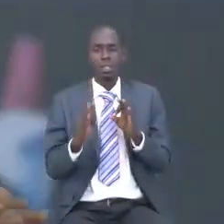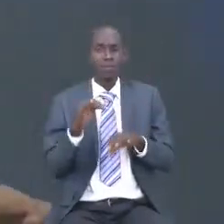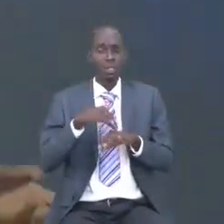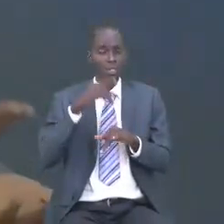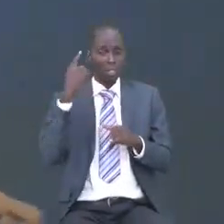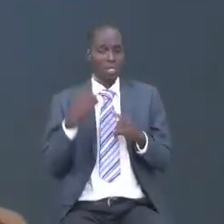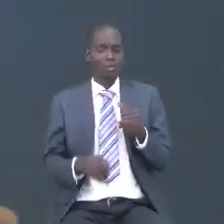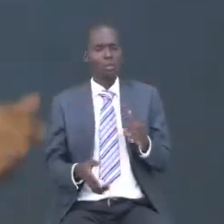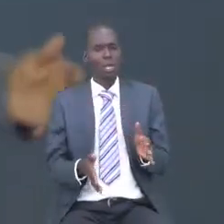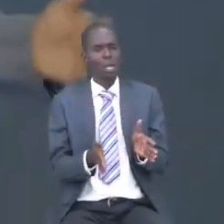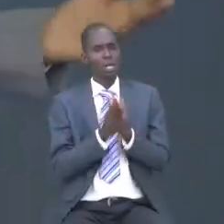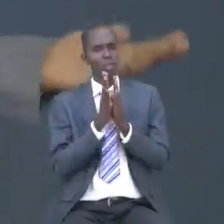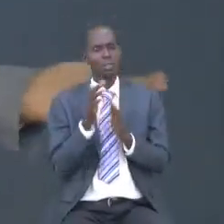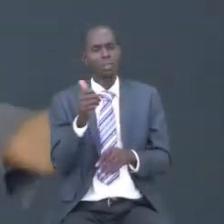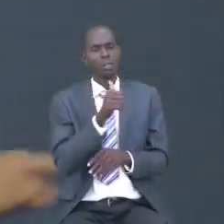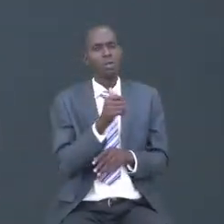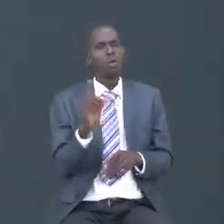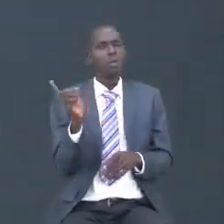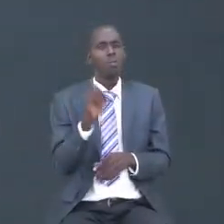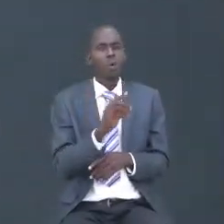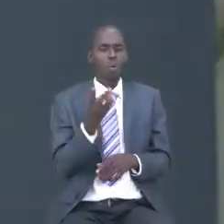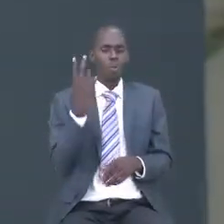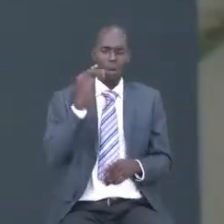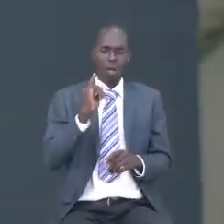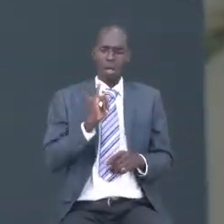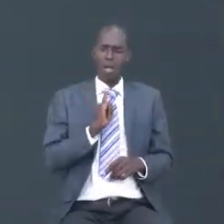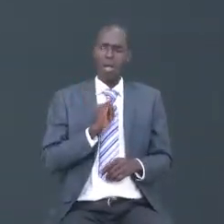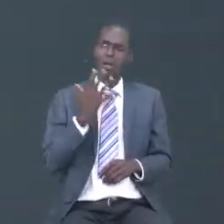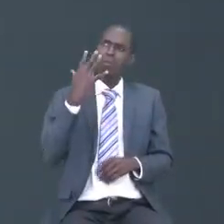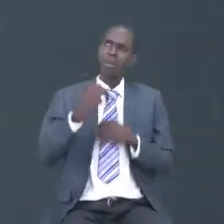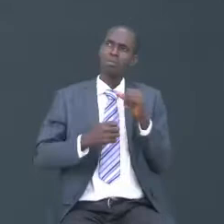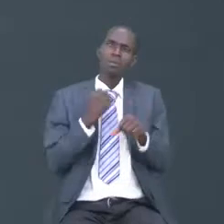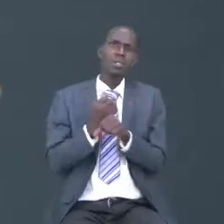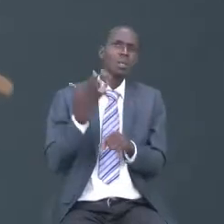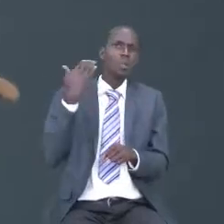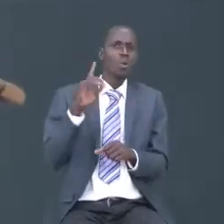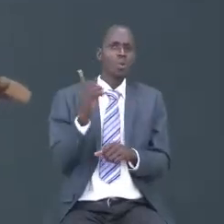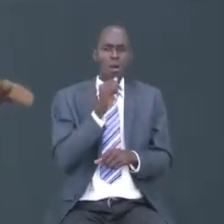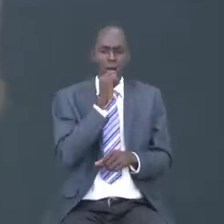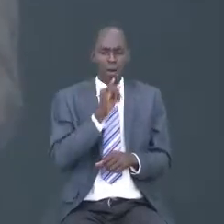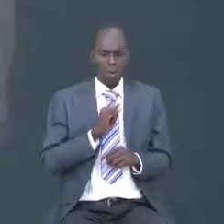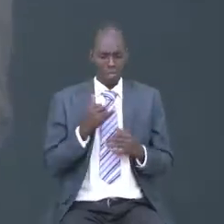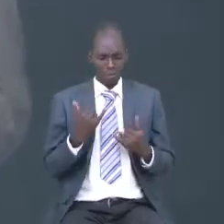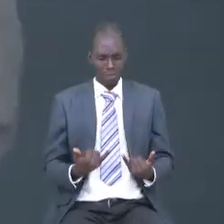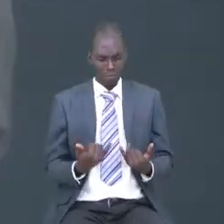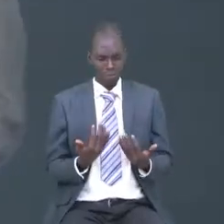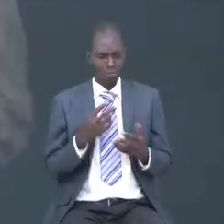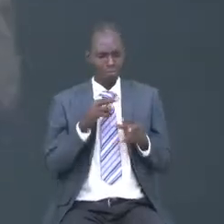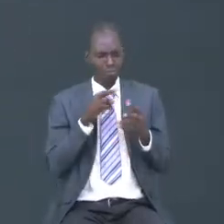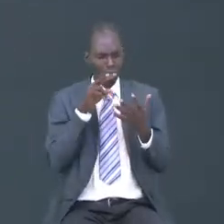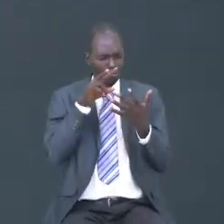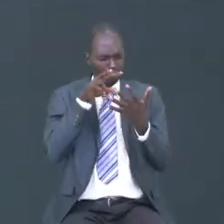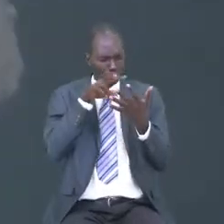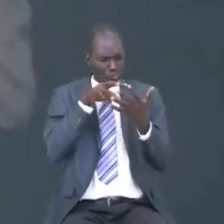where was I 5 years ago, 10 years ago, and where am I today? it will be at the same level. But if you